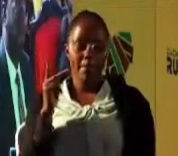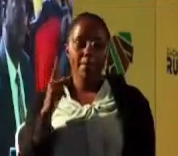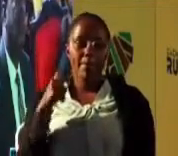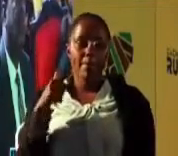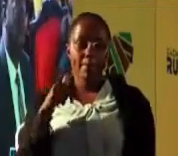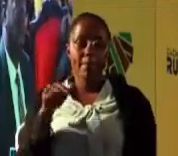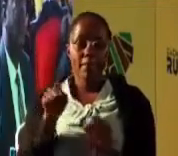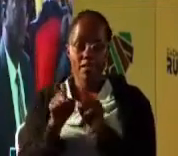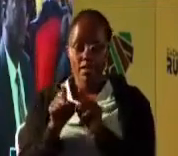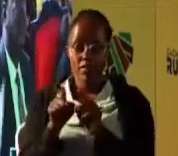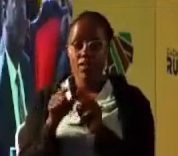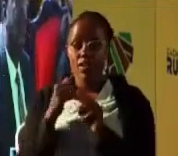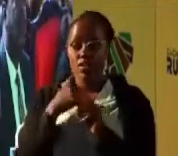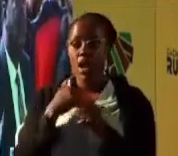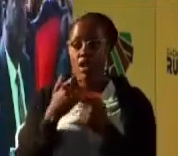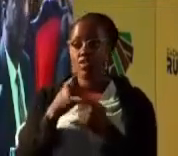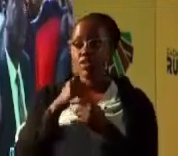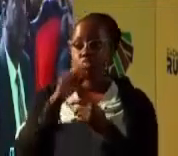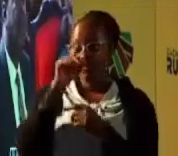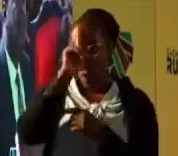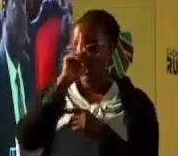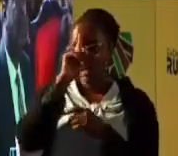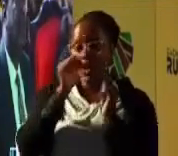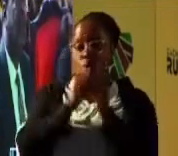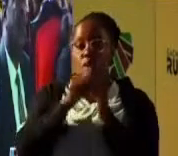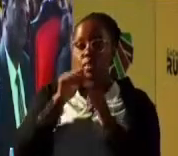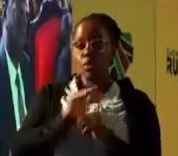To take matters women seriously.